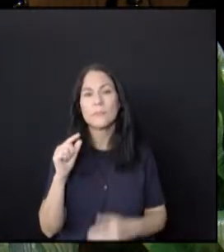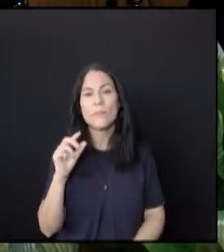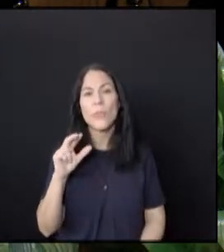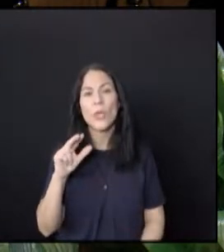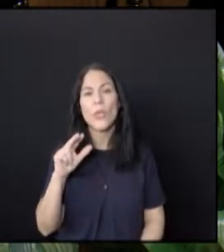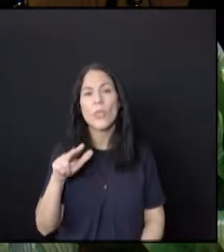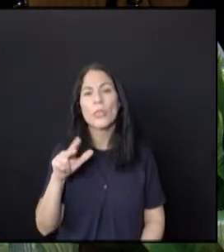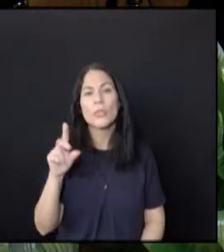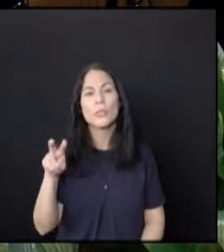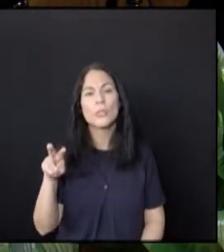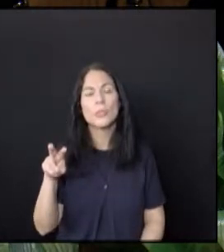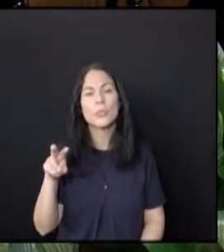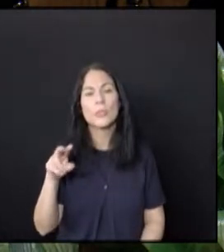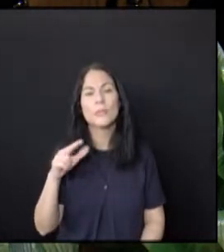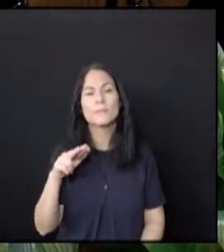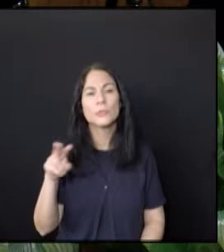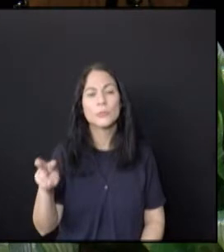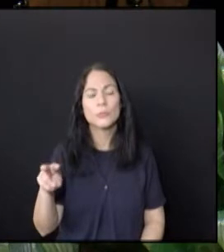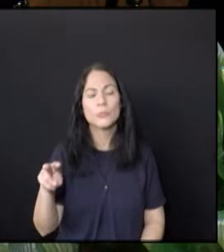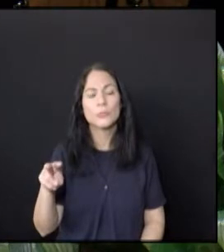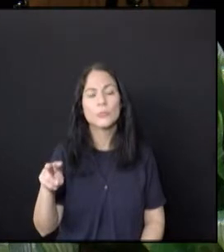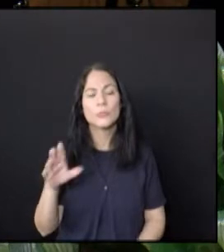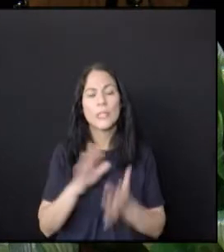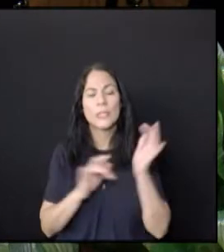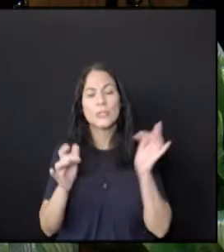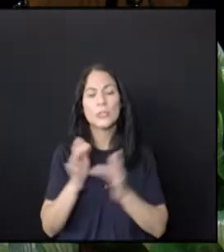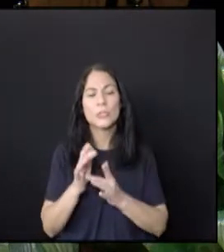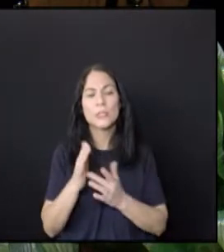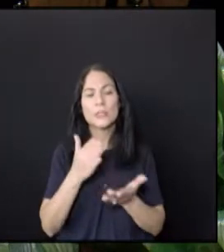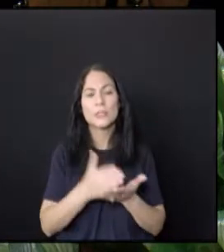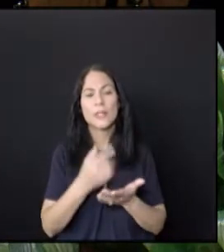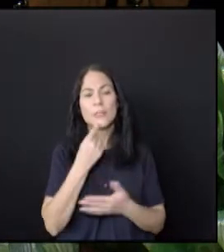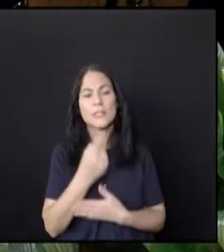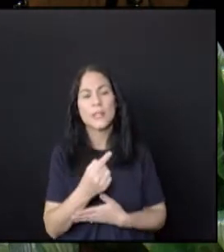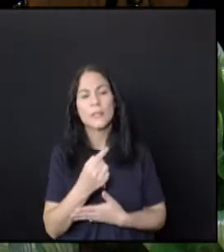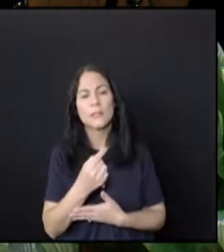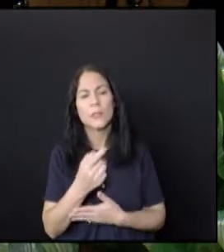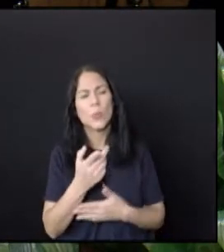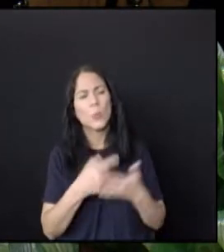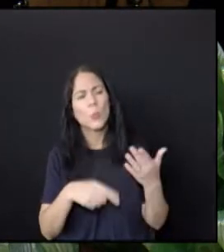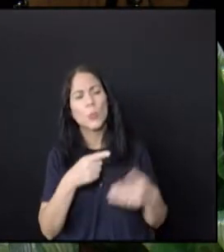Jesus called to them and he said, "What do you want me to do for you?"